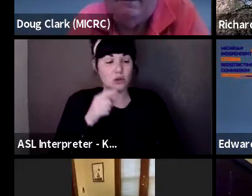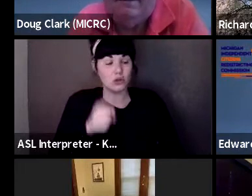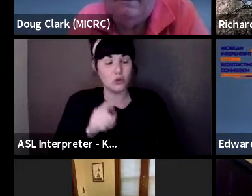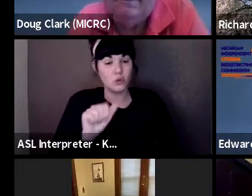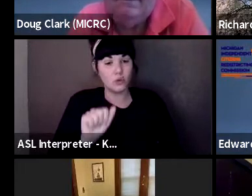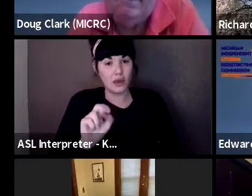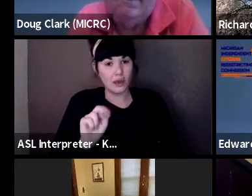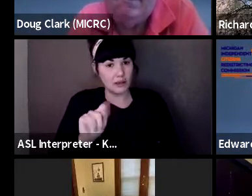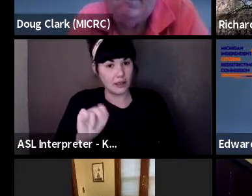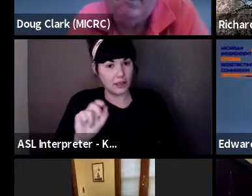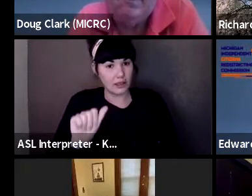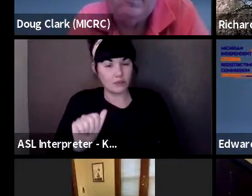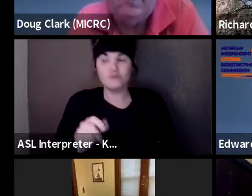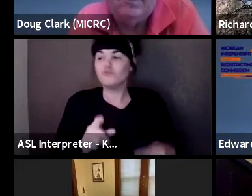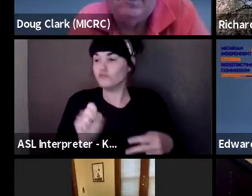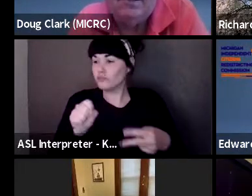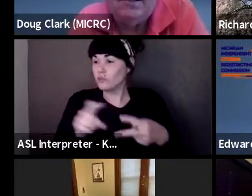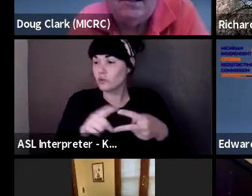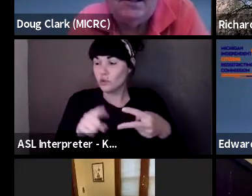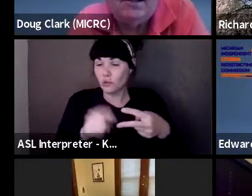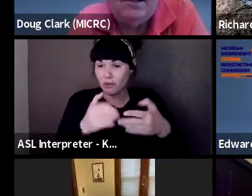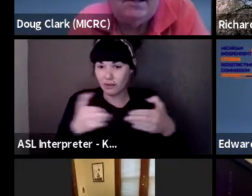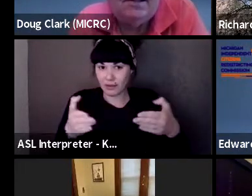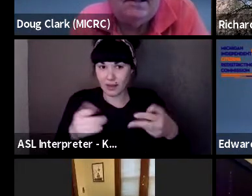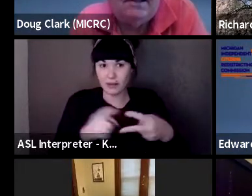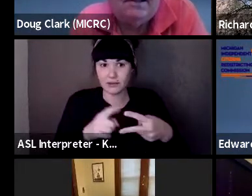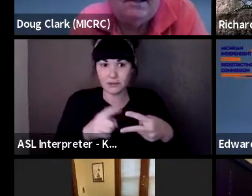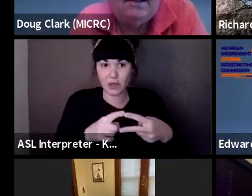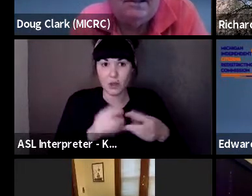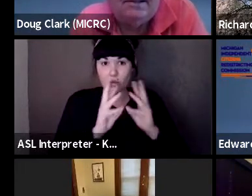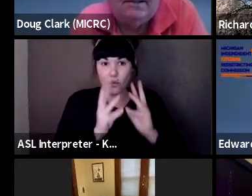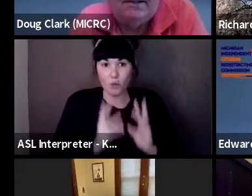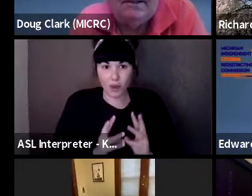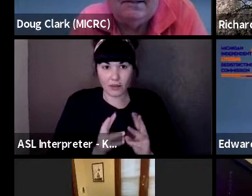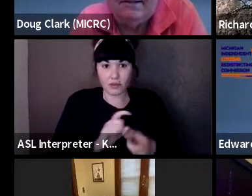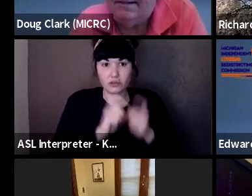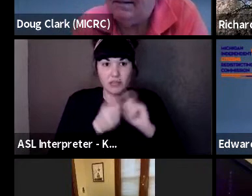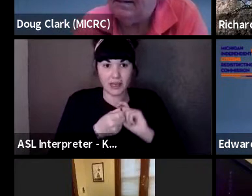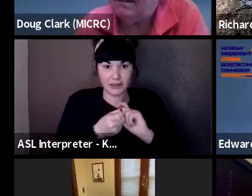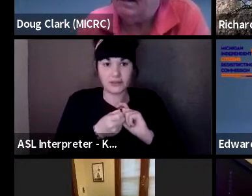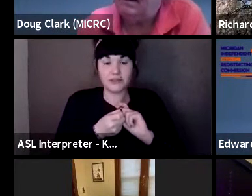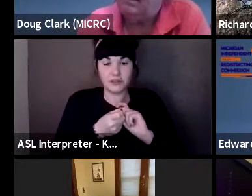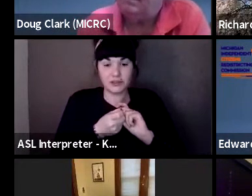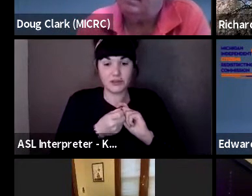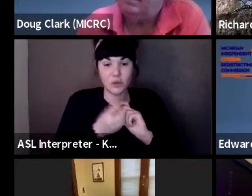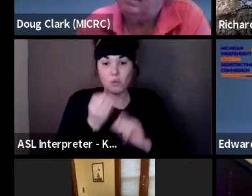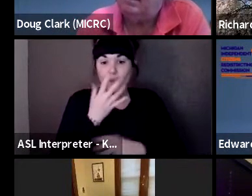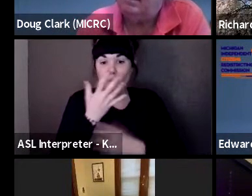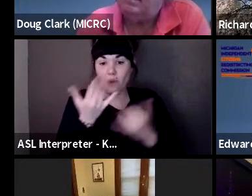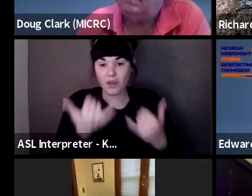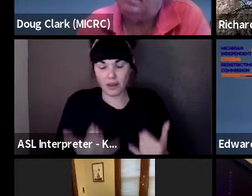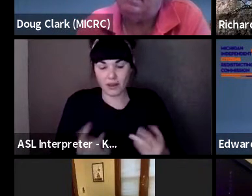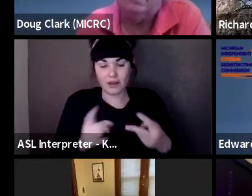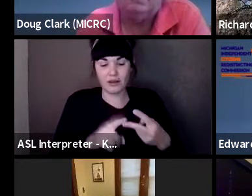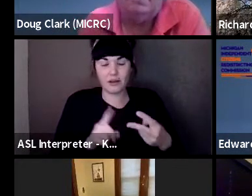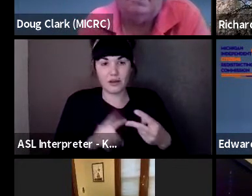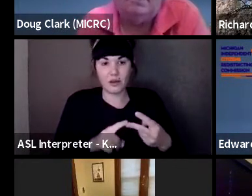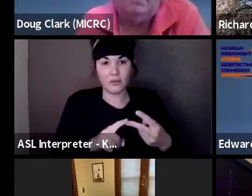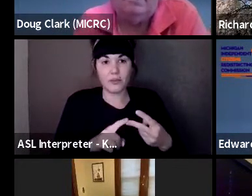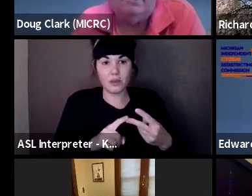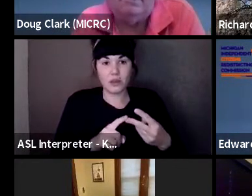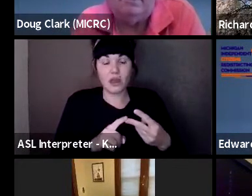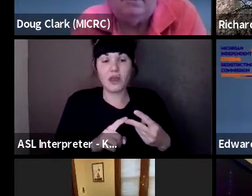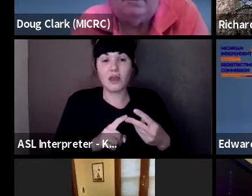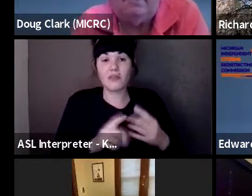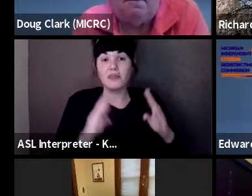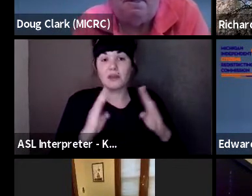I'm excited about the weather changing and it's pretty warm now. And also the town hall meetings we'll be